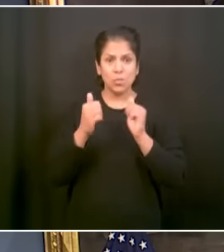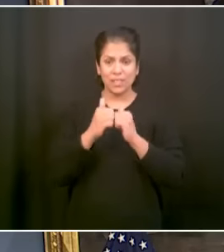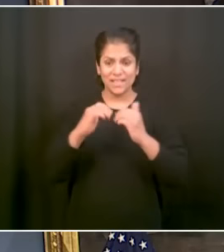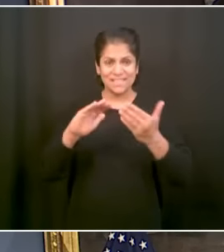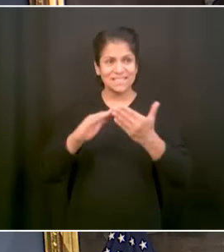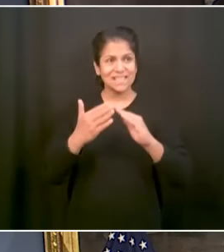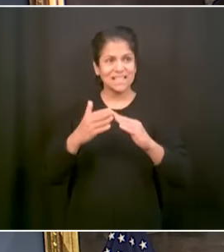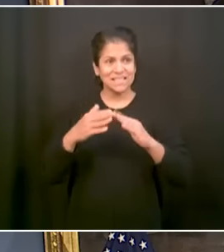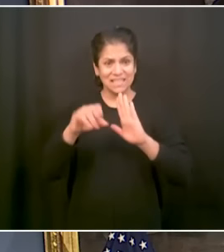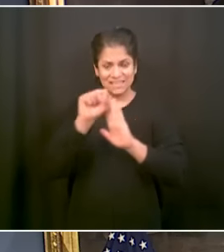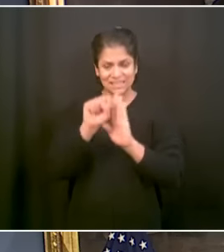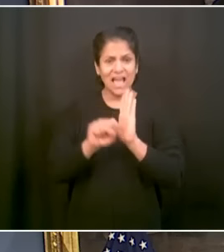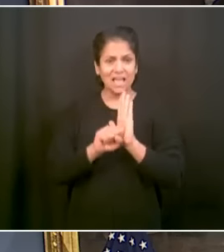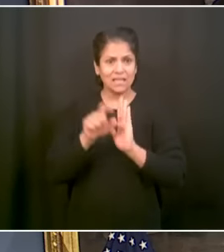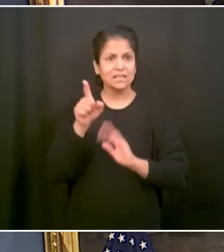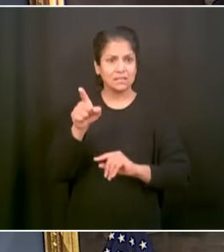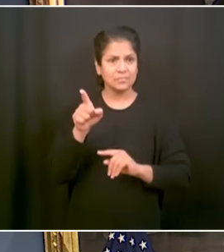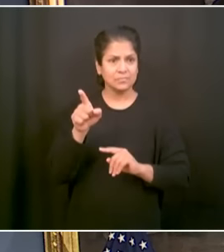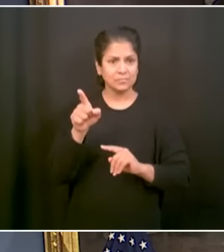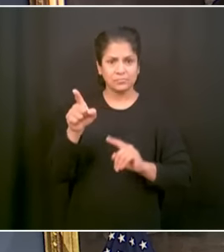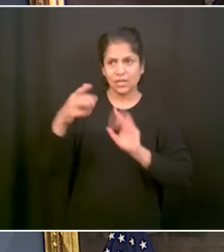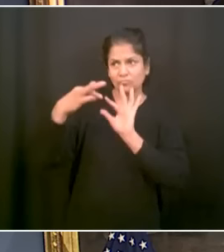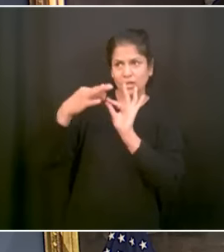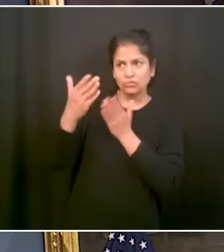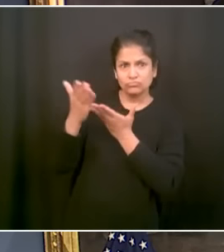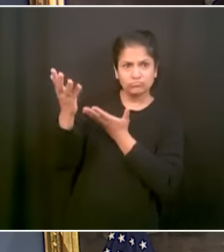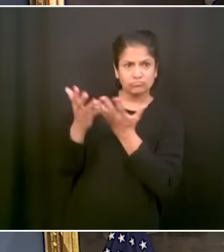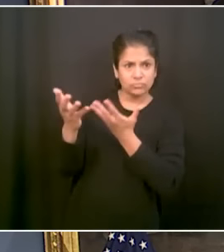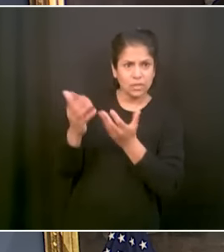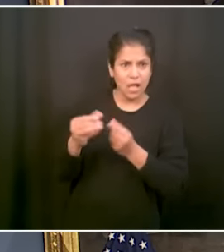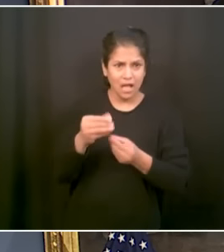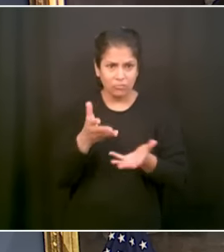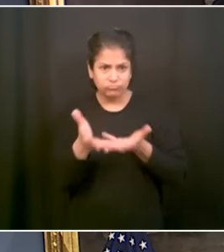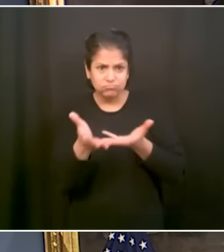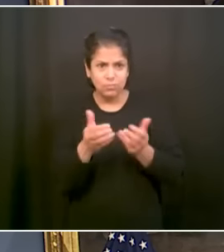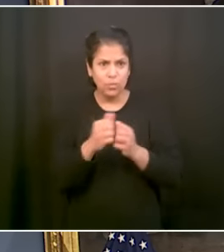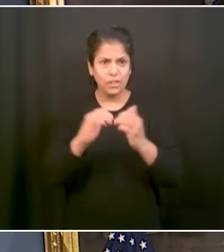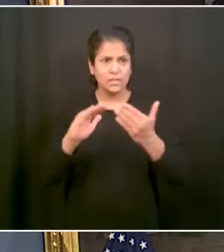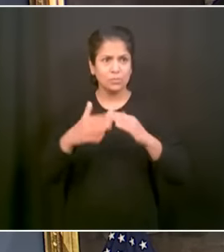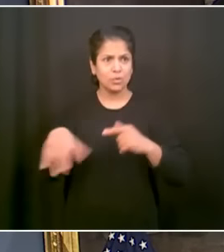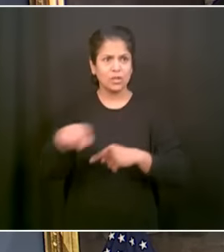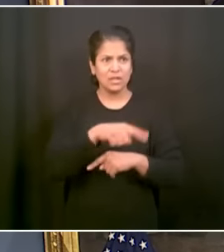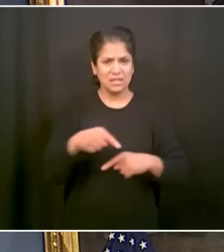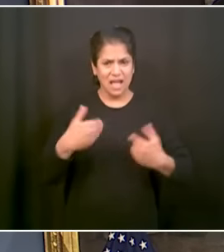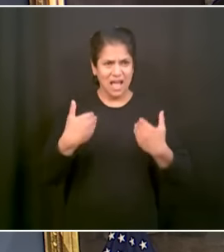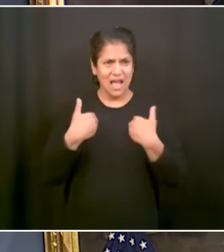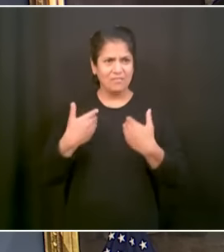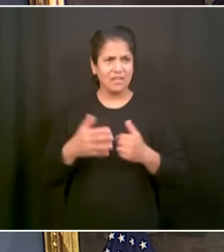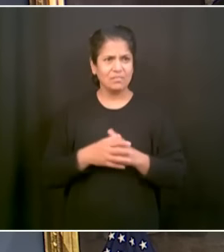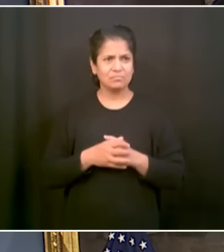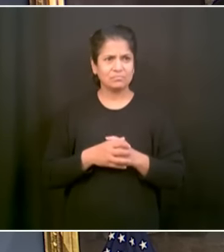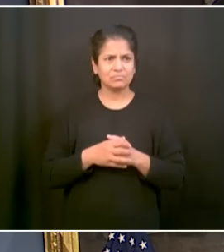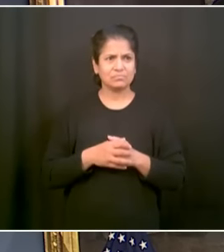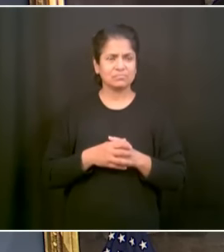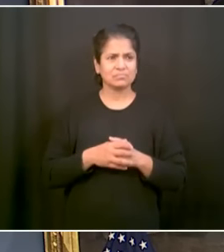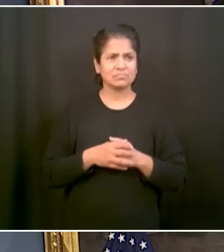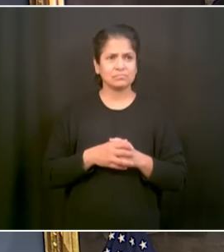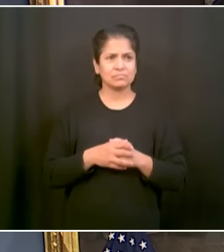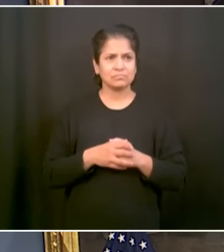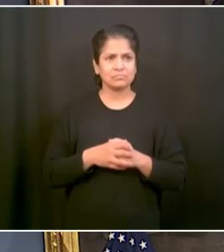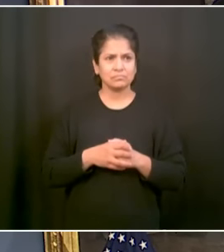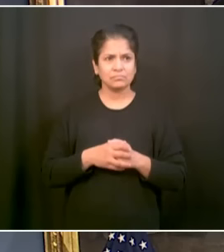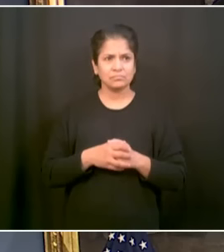than just these two tax increases to achieve that. So, I mean, is there more that you're expecting to ask for in terms of long-term,